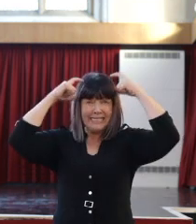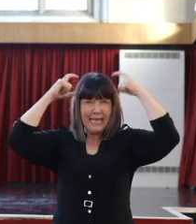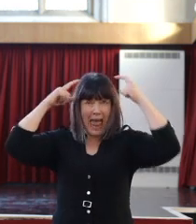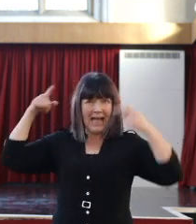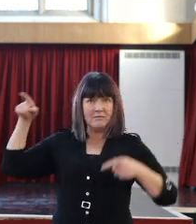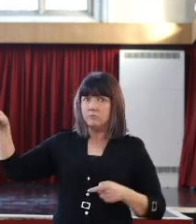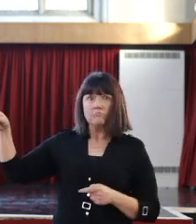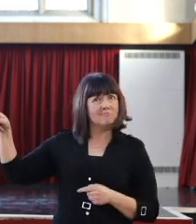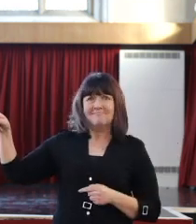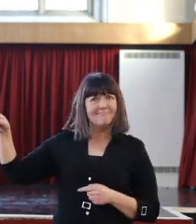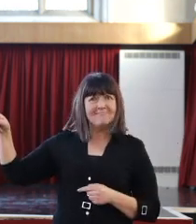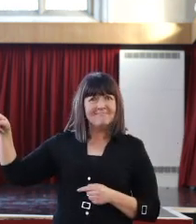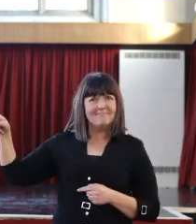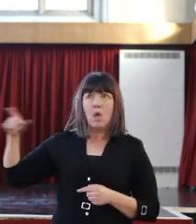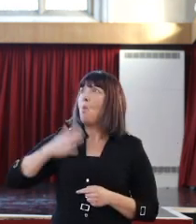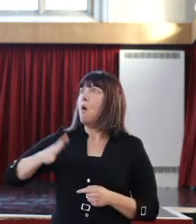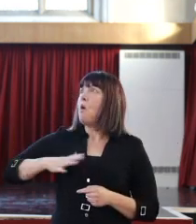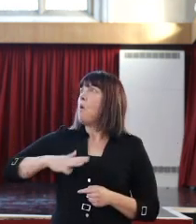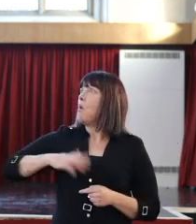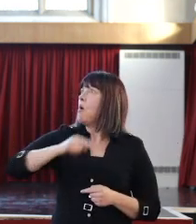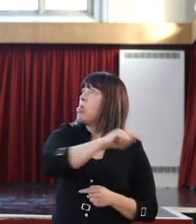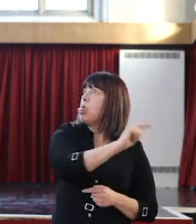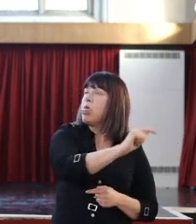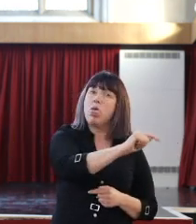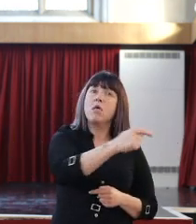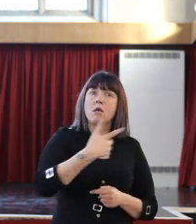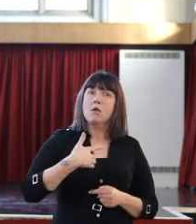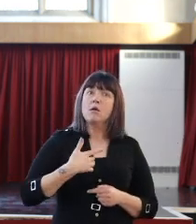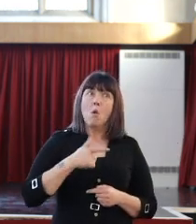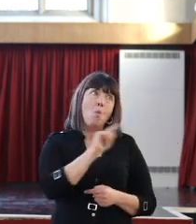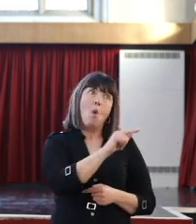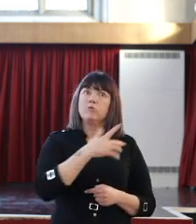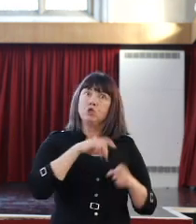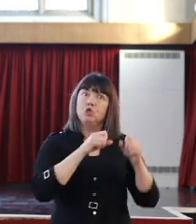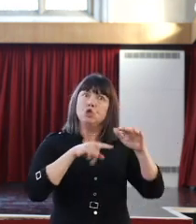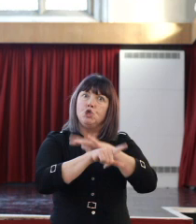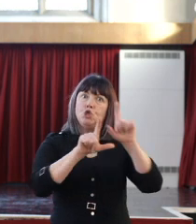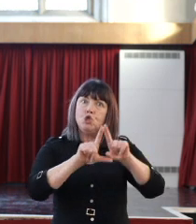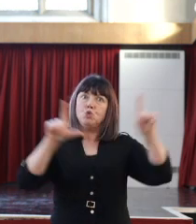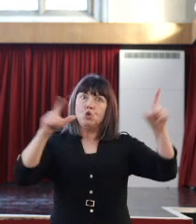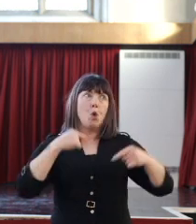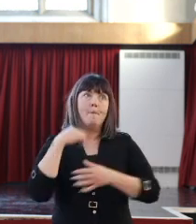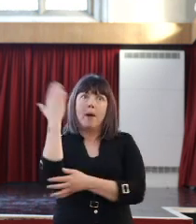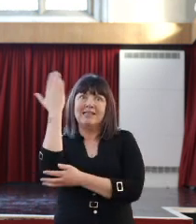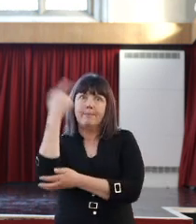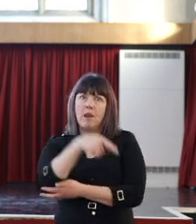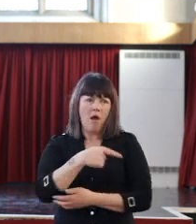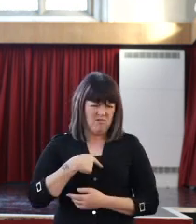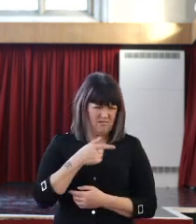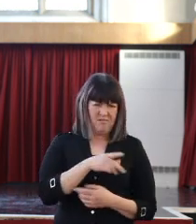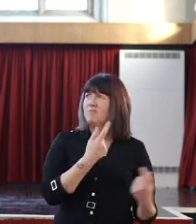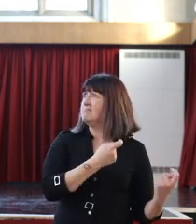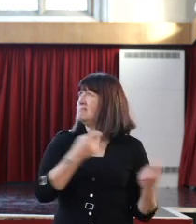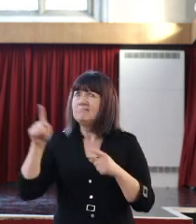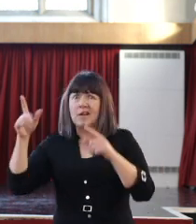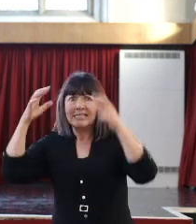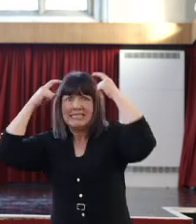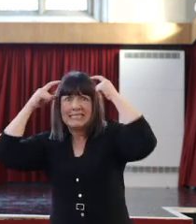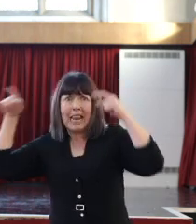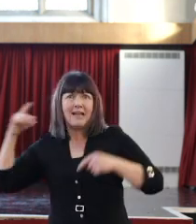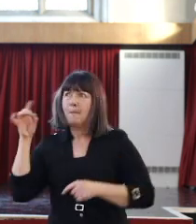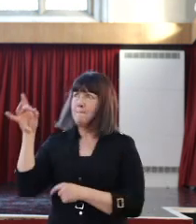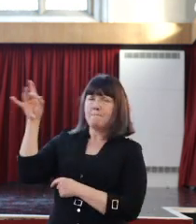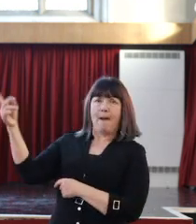parents were completely shell-shocked and confused as to why they were there in a seminar with their 10-year-old rather than at Disneyland. But it was